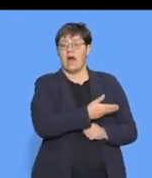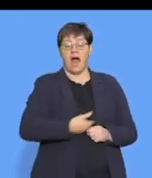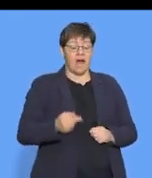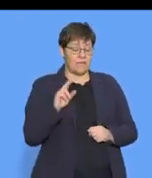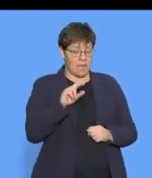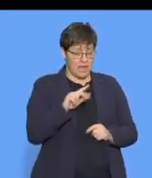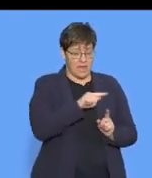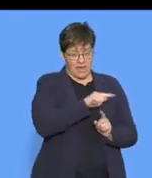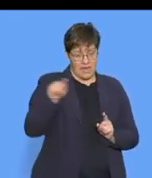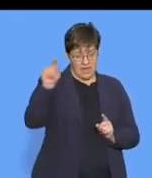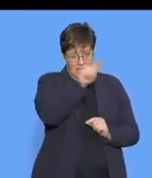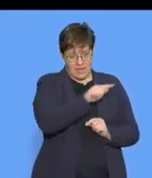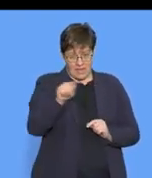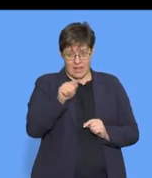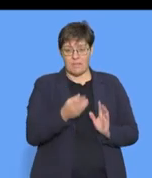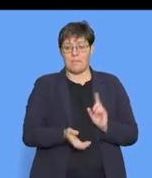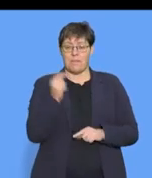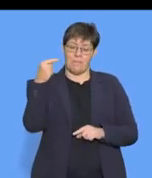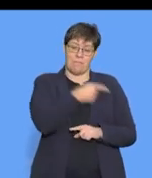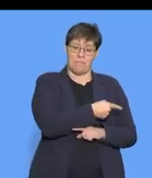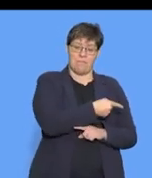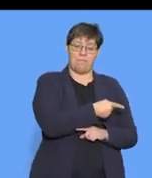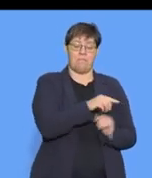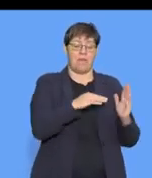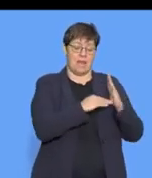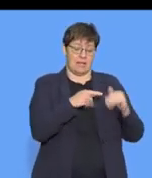pair and we'll be finding this angle.